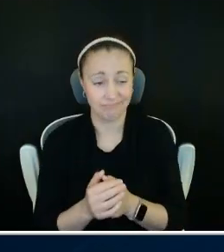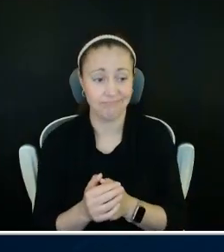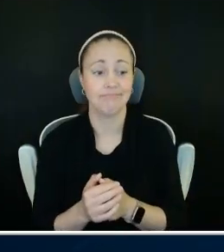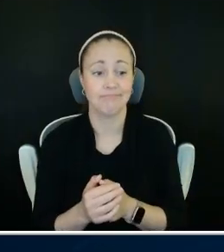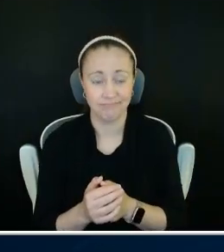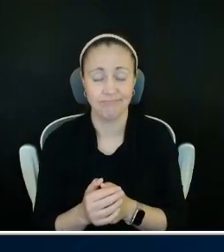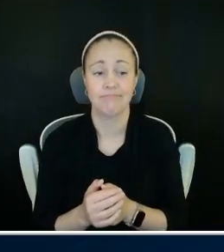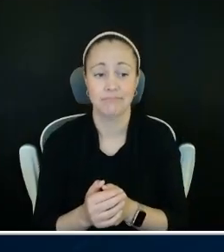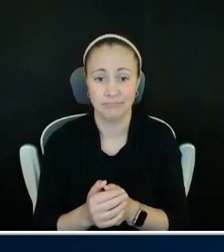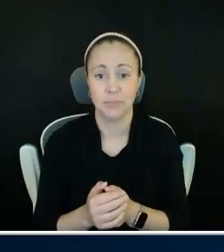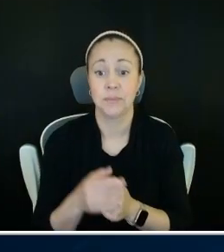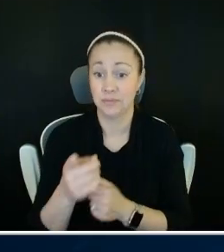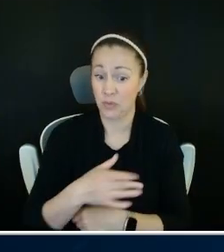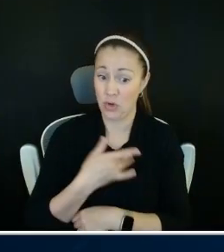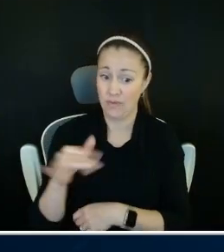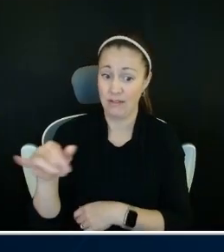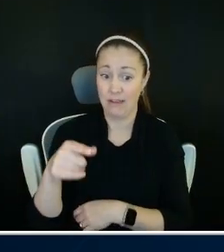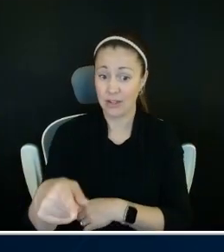like you're on track for that?